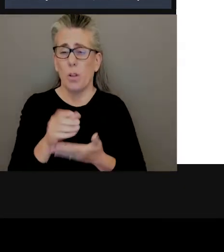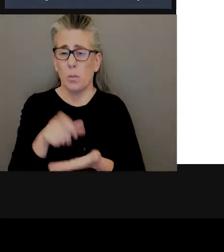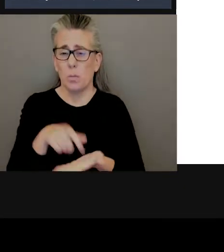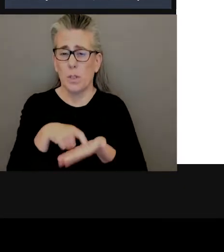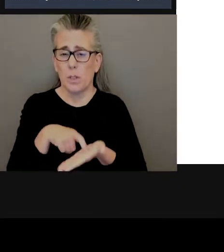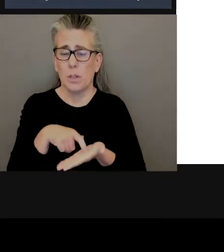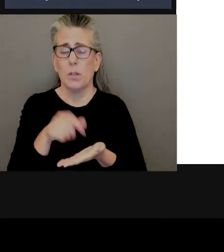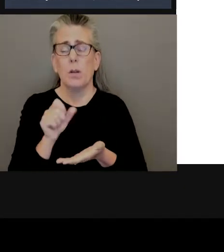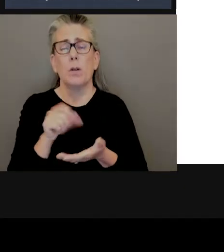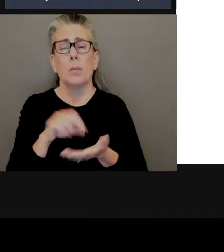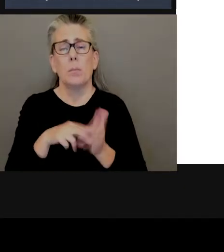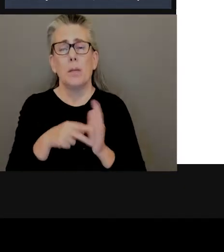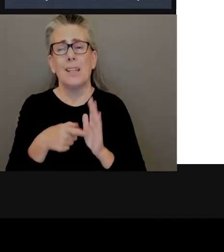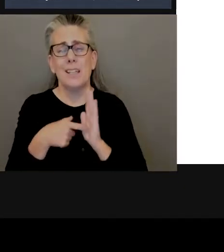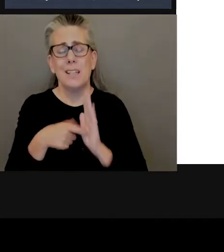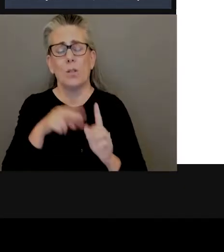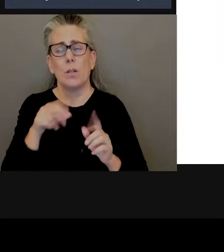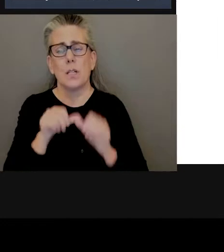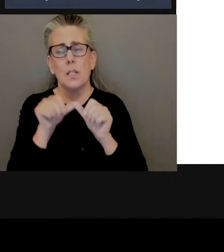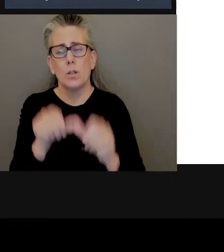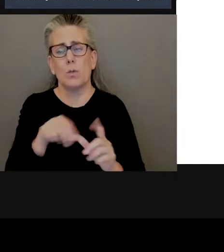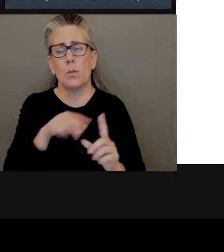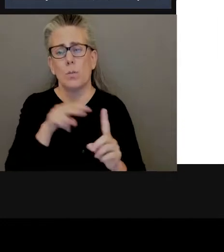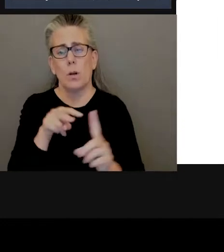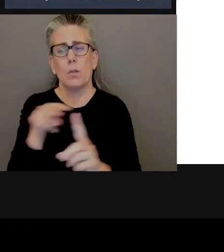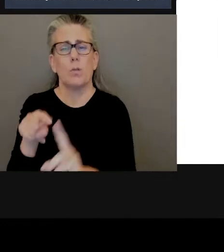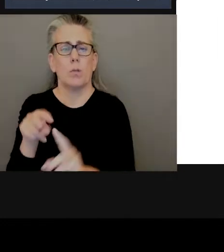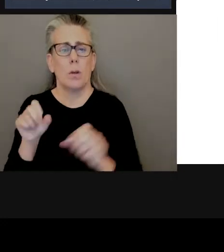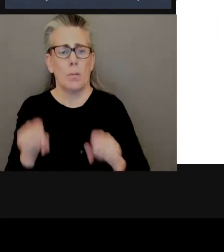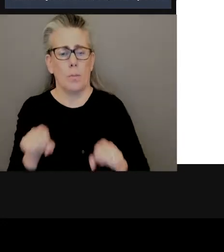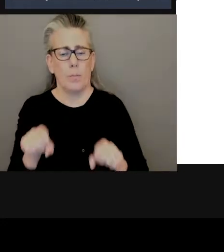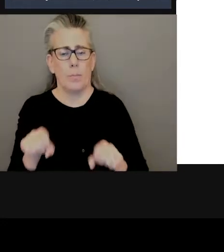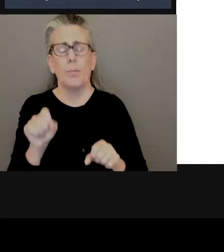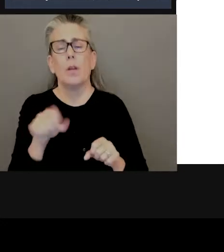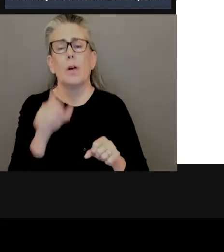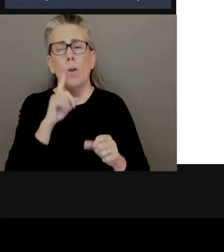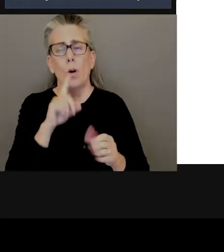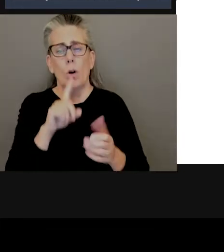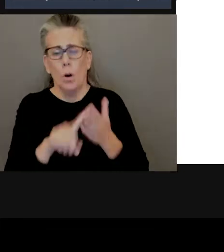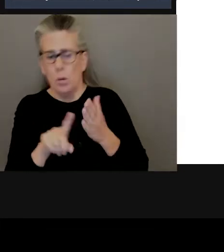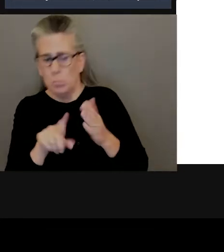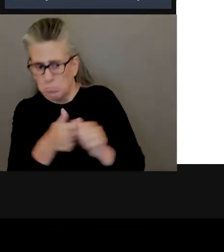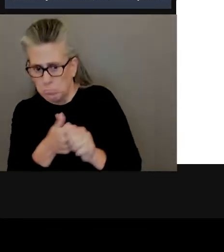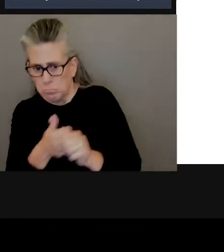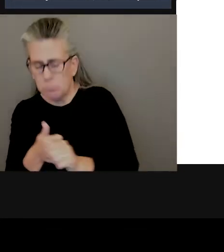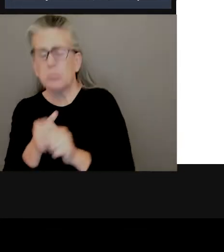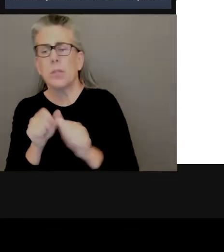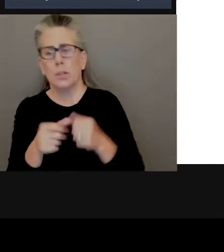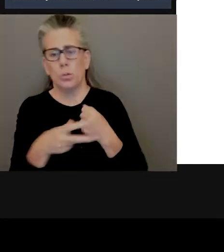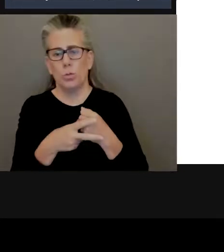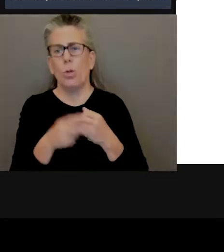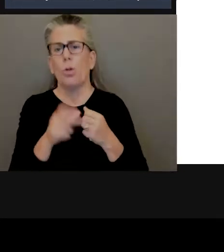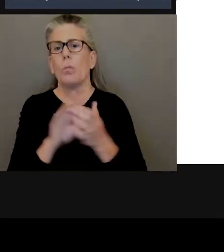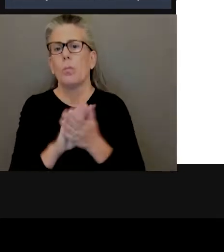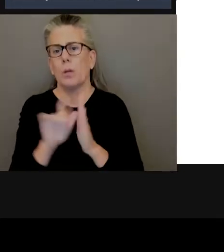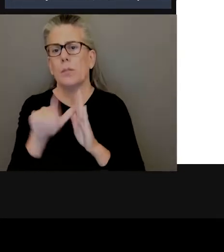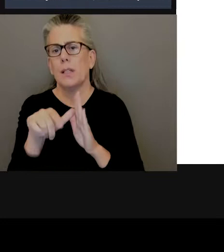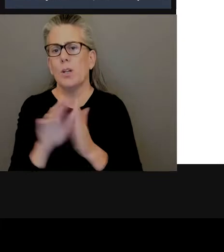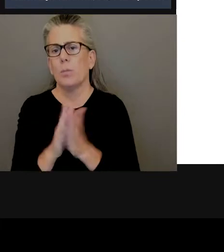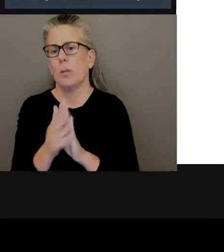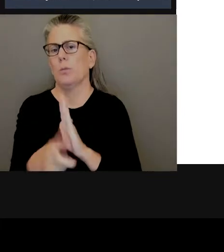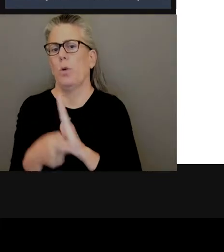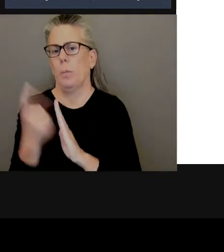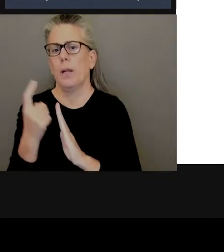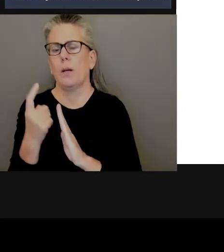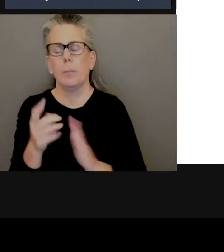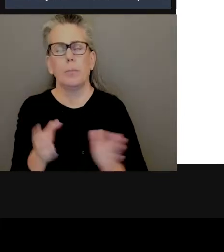monitoring capabilities to ensure that our demands for the storage in the future are met. Now, because the control plane share